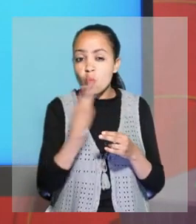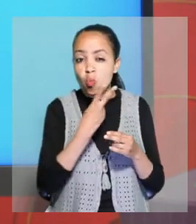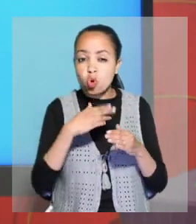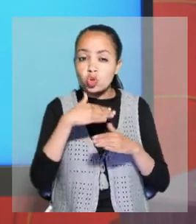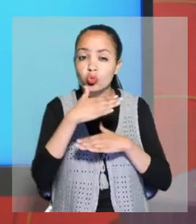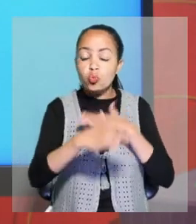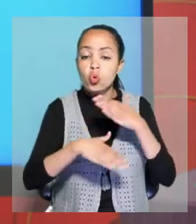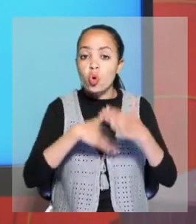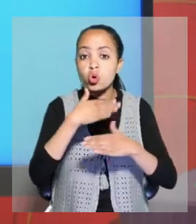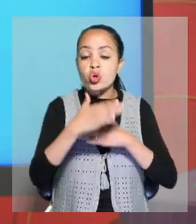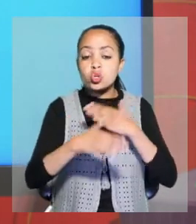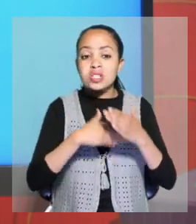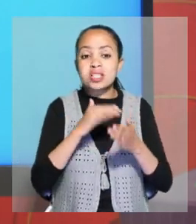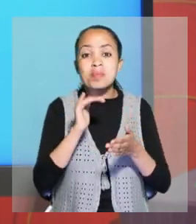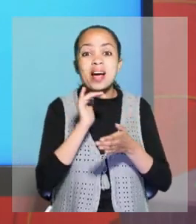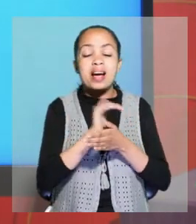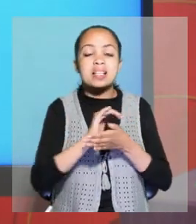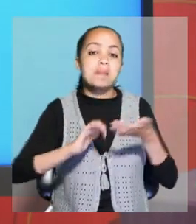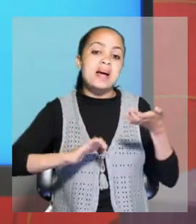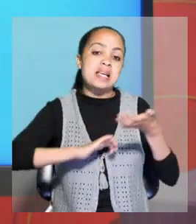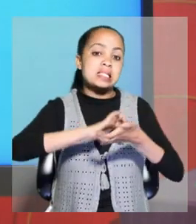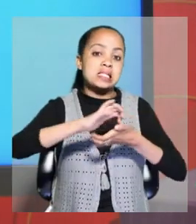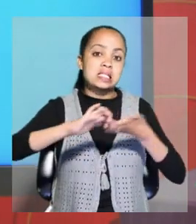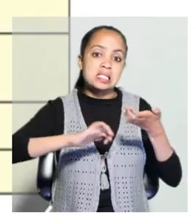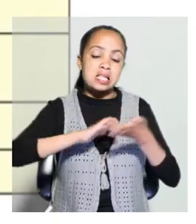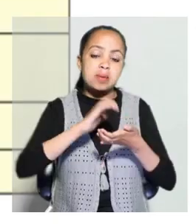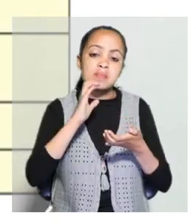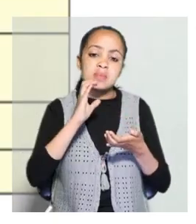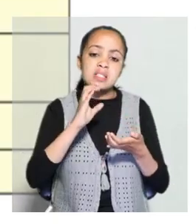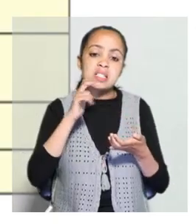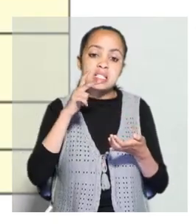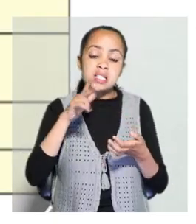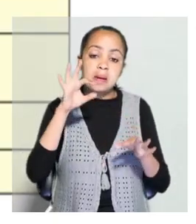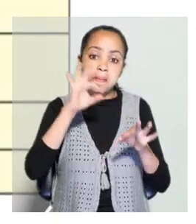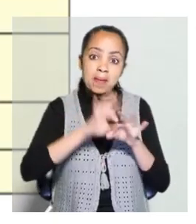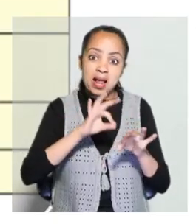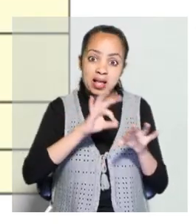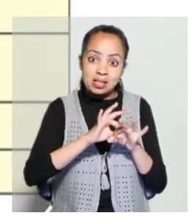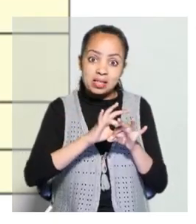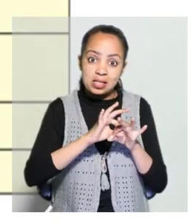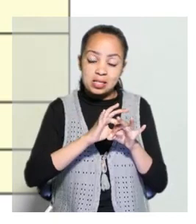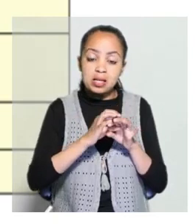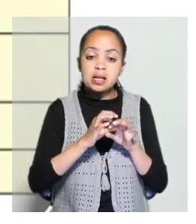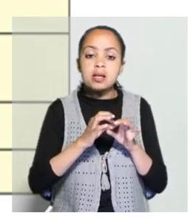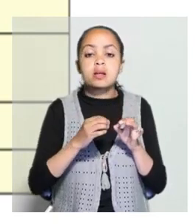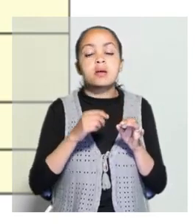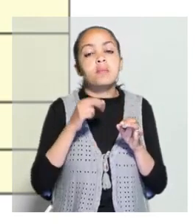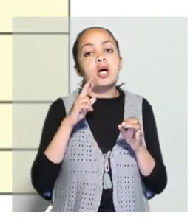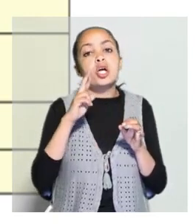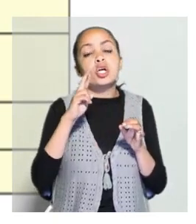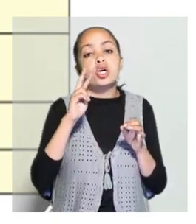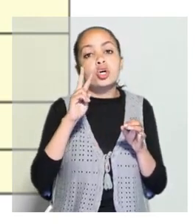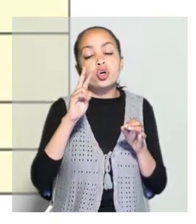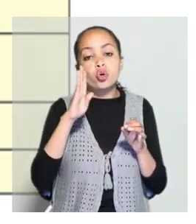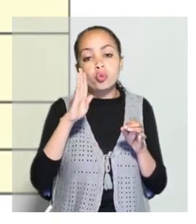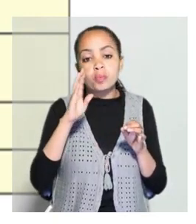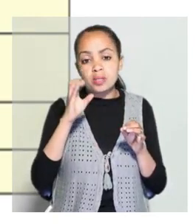be catalyzed by enzyme, where C3 plants can be catalyzed by Rubisco. One